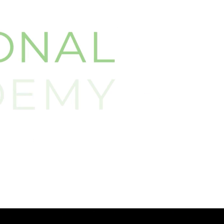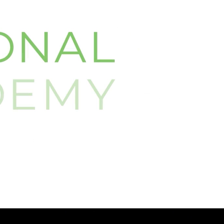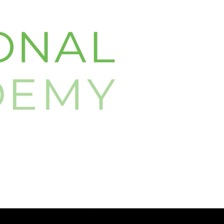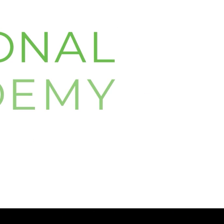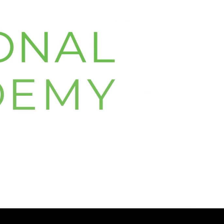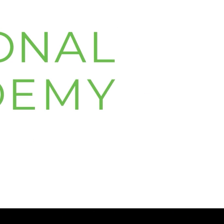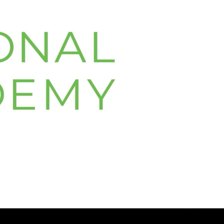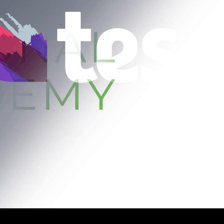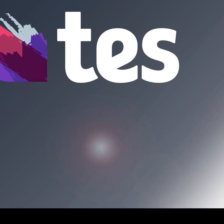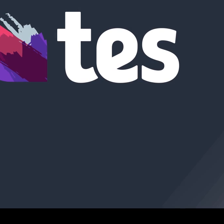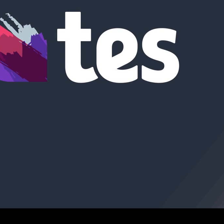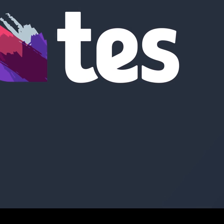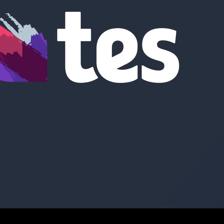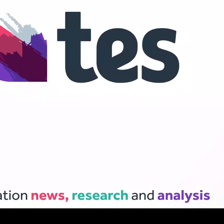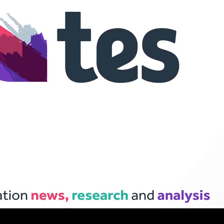Thank you.